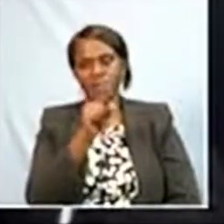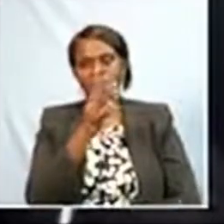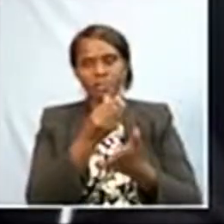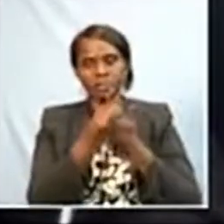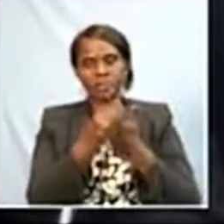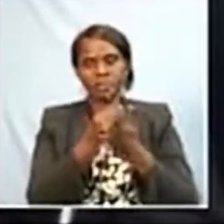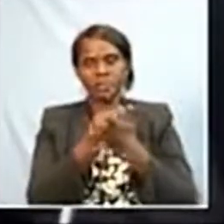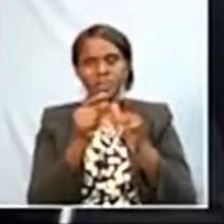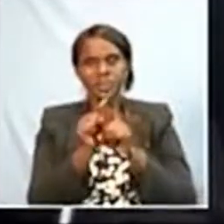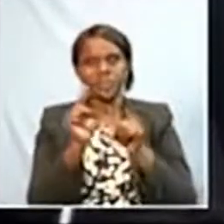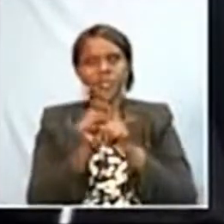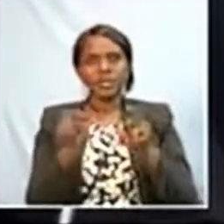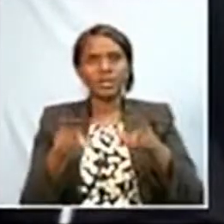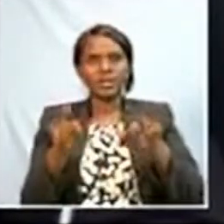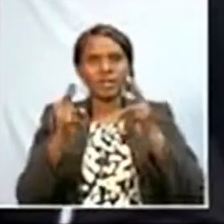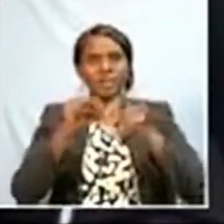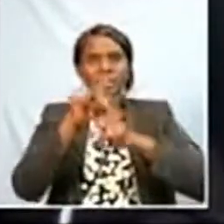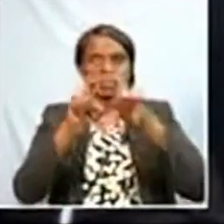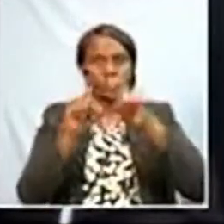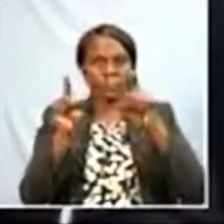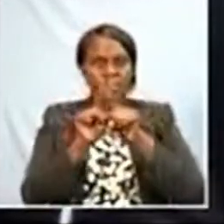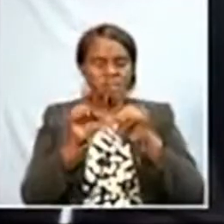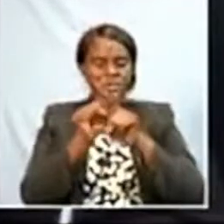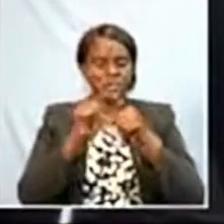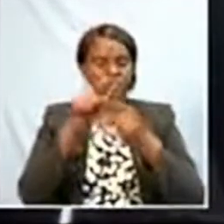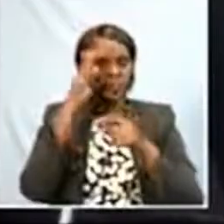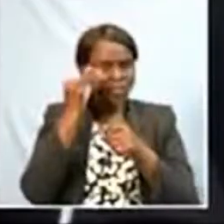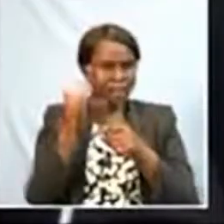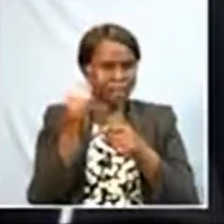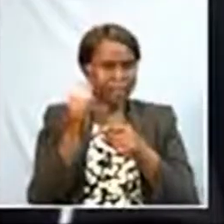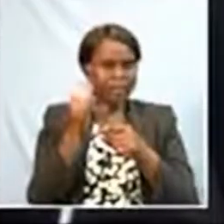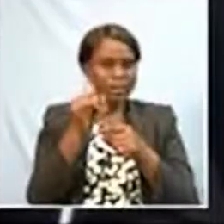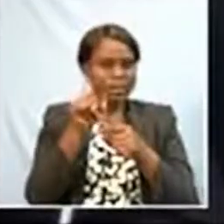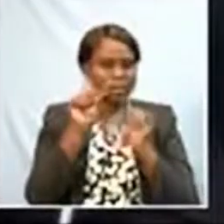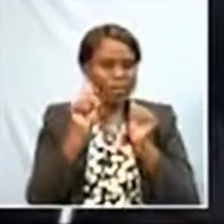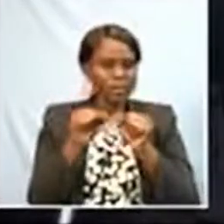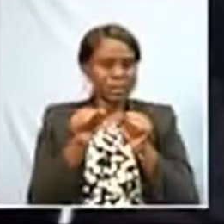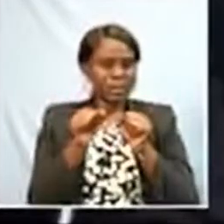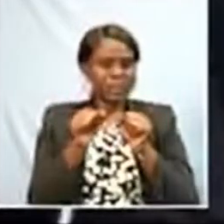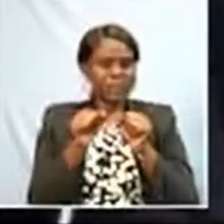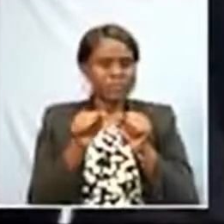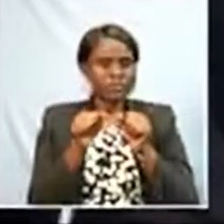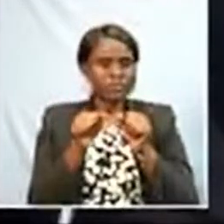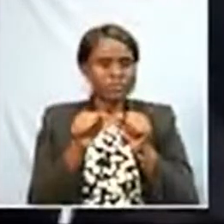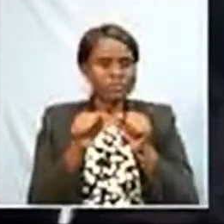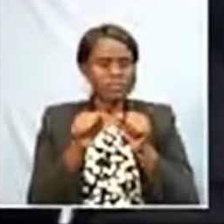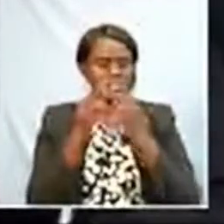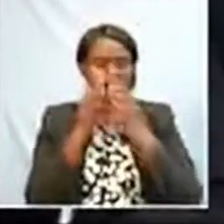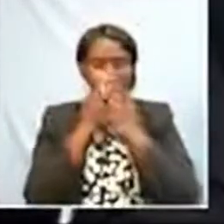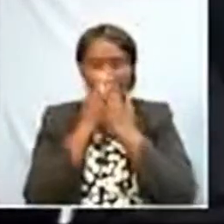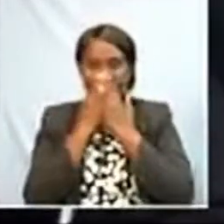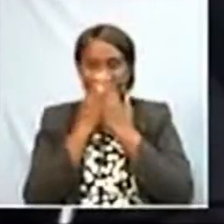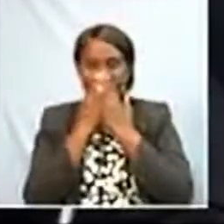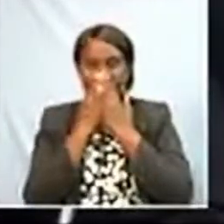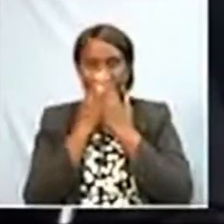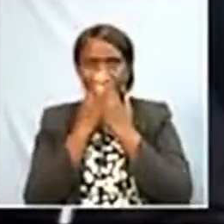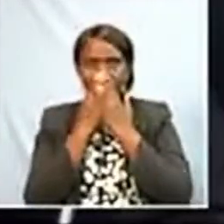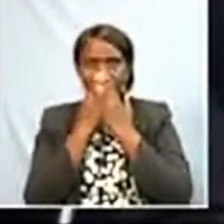funding is highly questionable as to why you can fund Chisafa